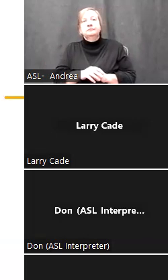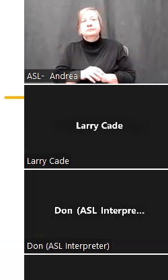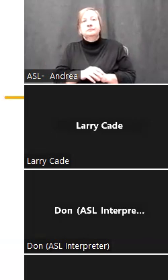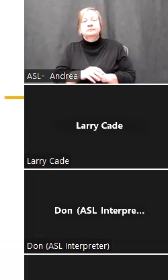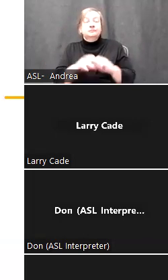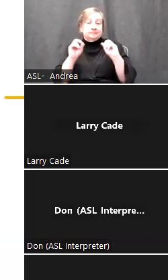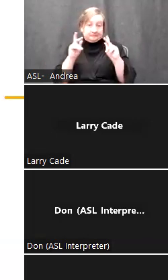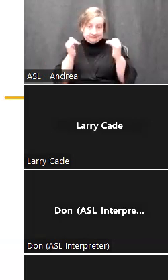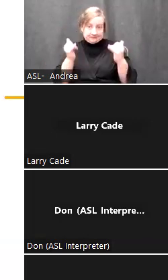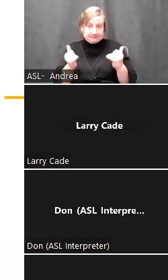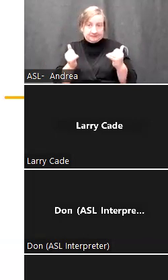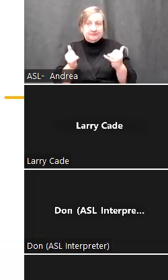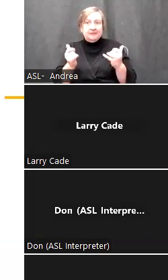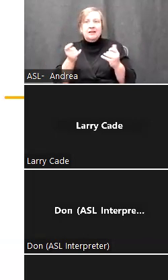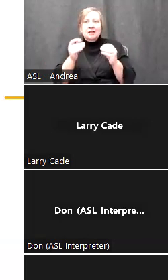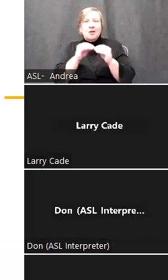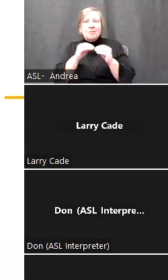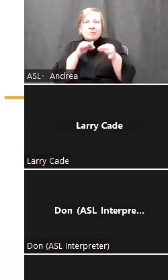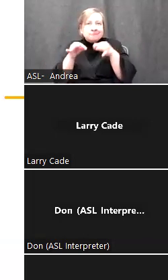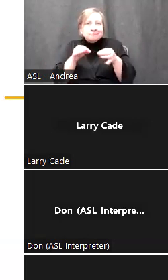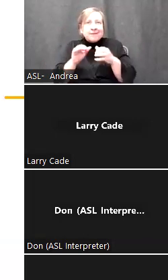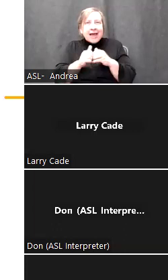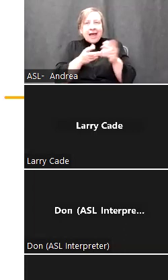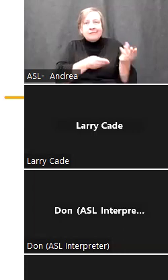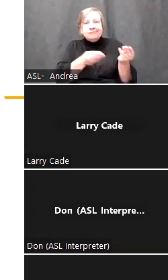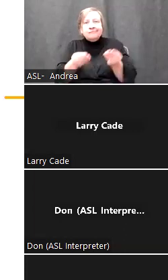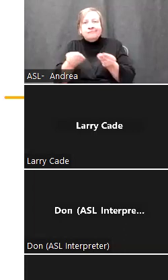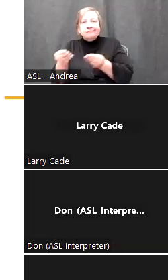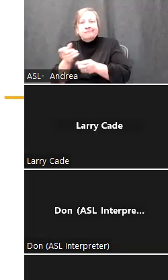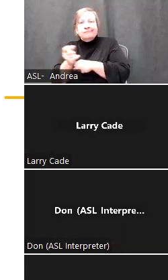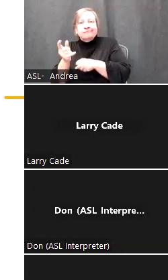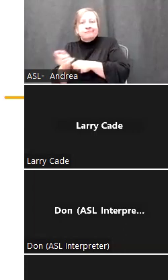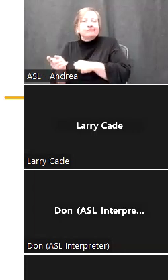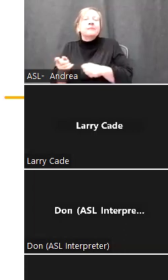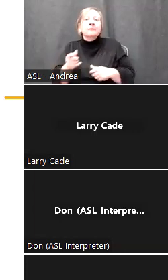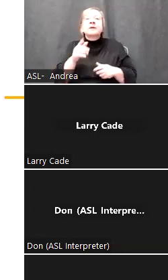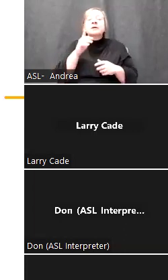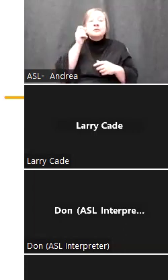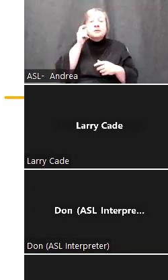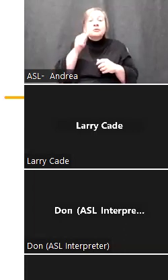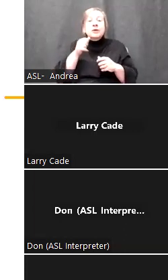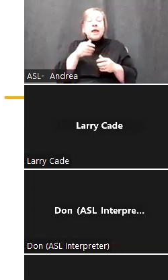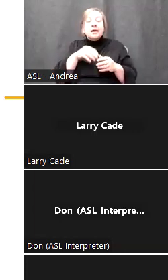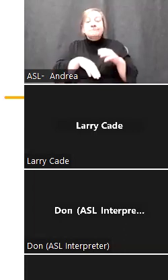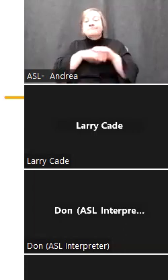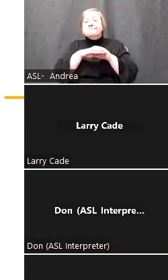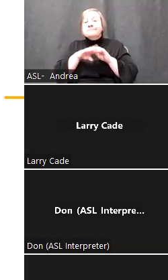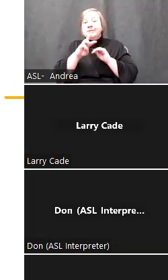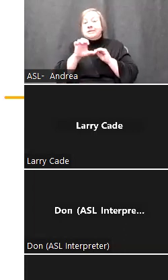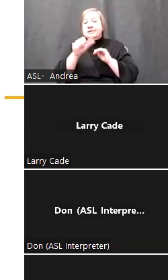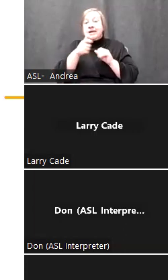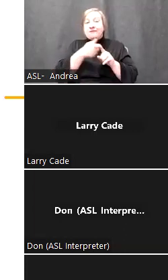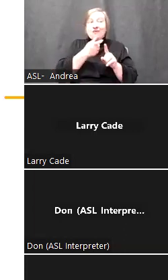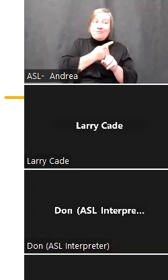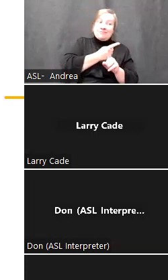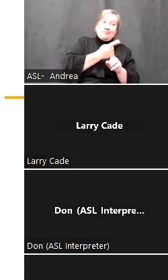Okay, so getting a little more in the weeds on how carryover works. Again, you can carry over a maximum of $610 after